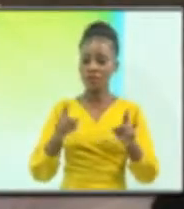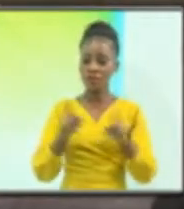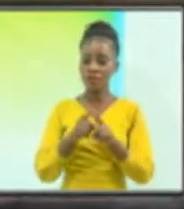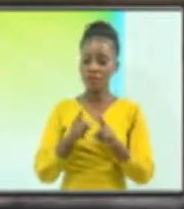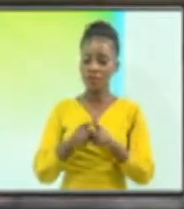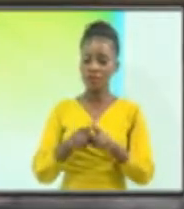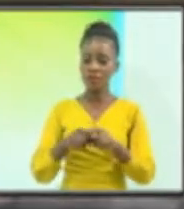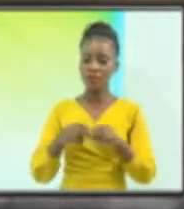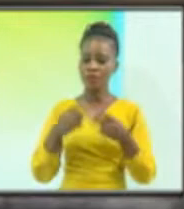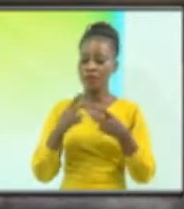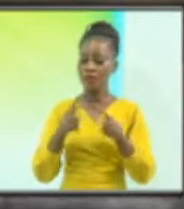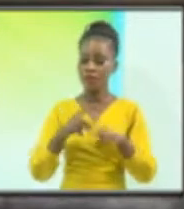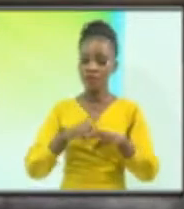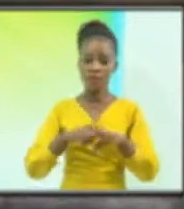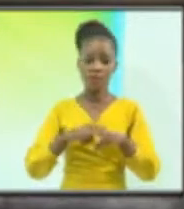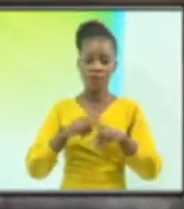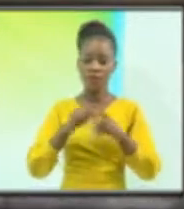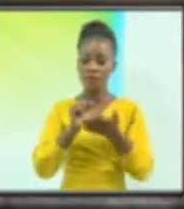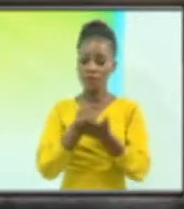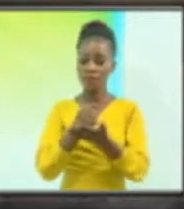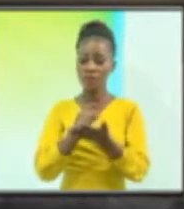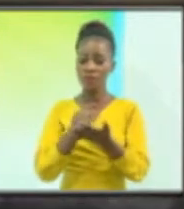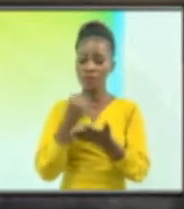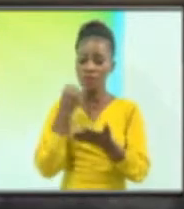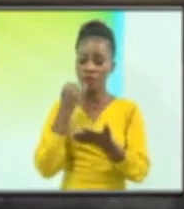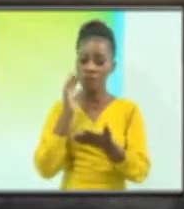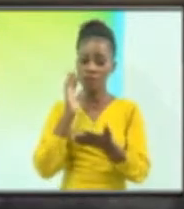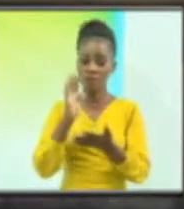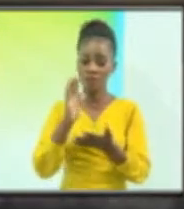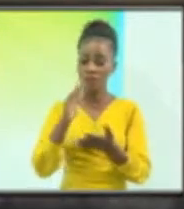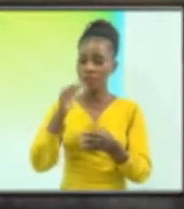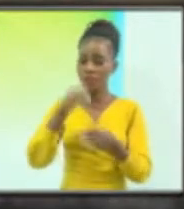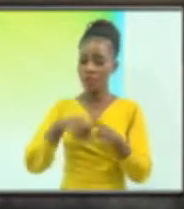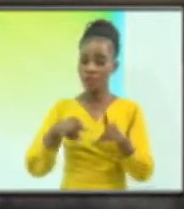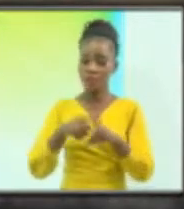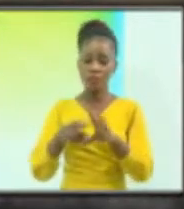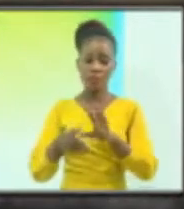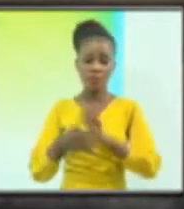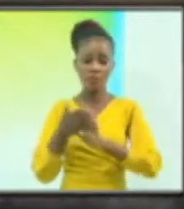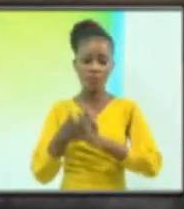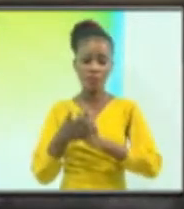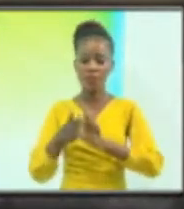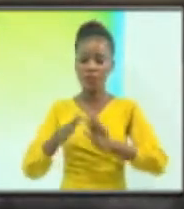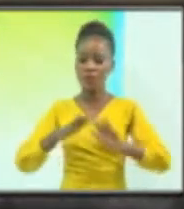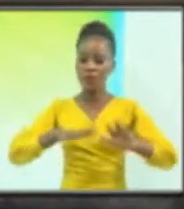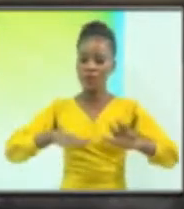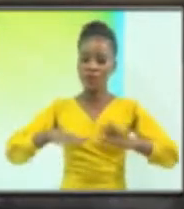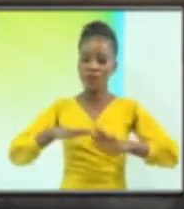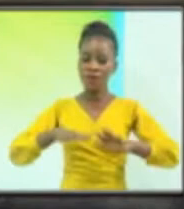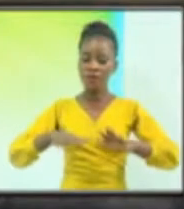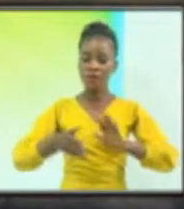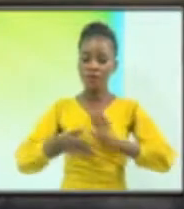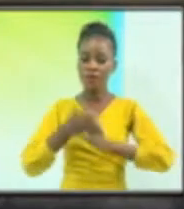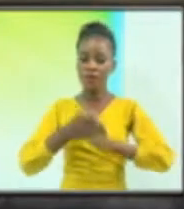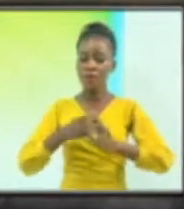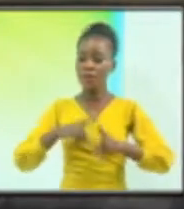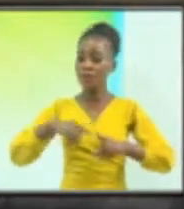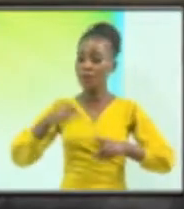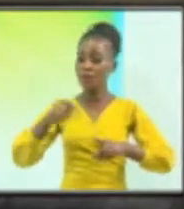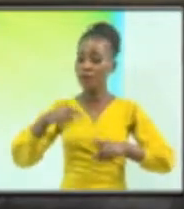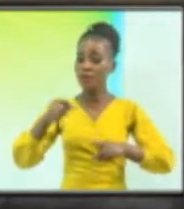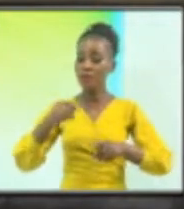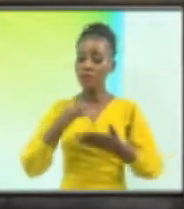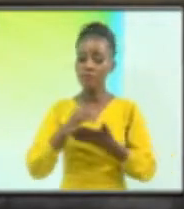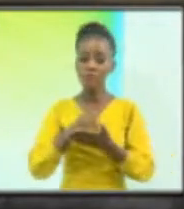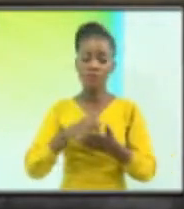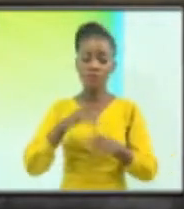50,000. Now, this type of passport is for people who are in emergency situations. You want to move very fast. You are at the embassy, you